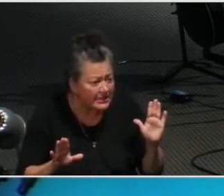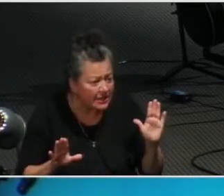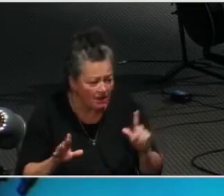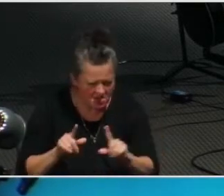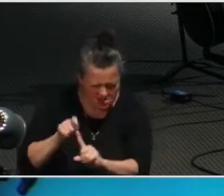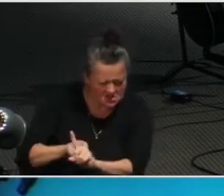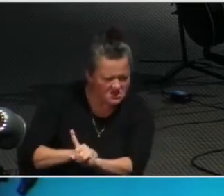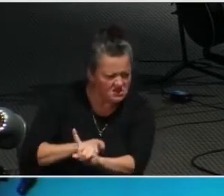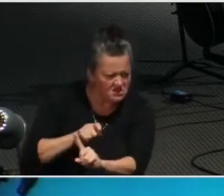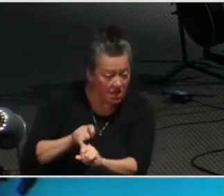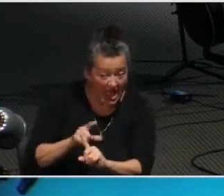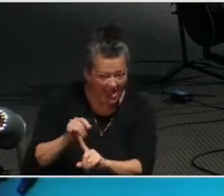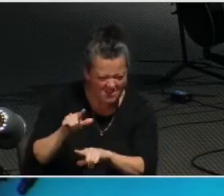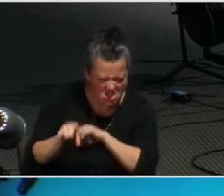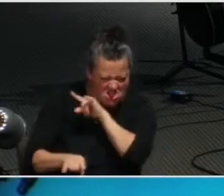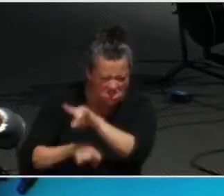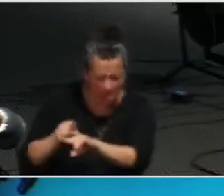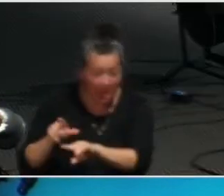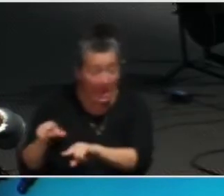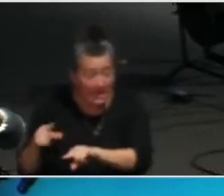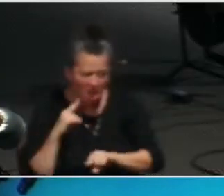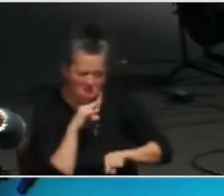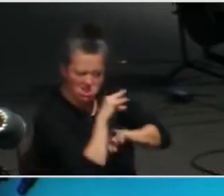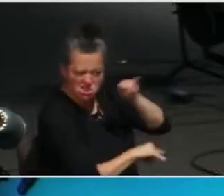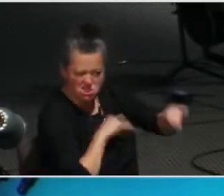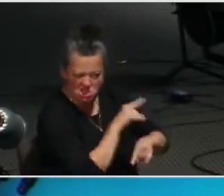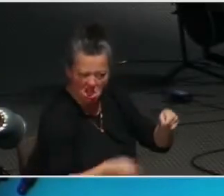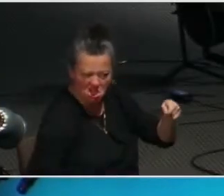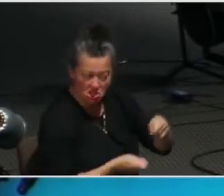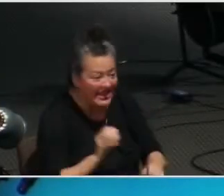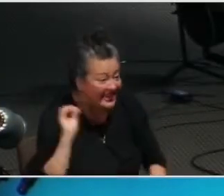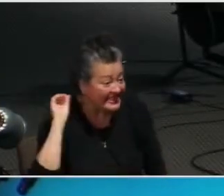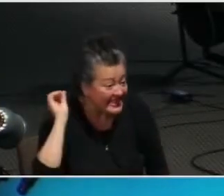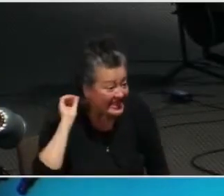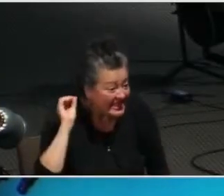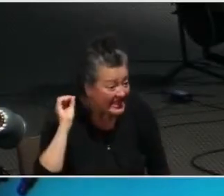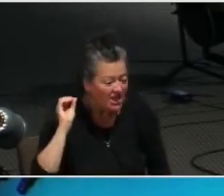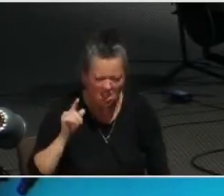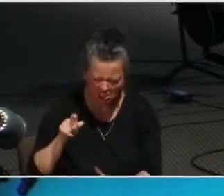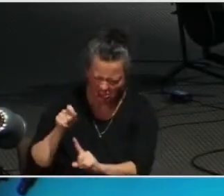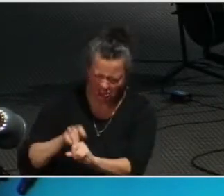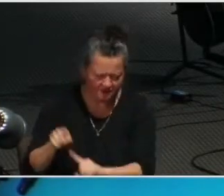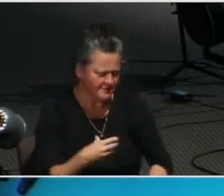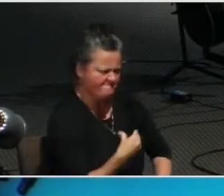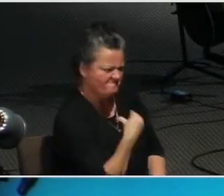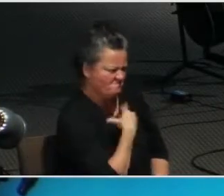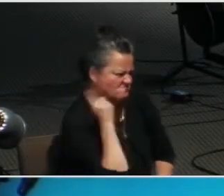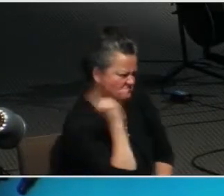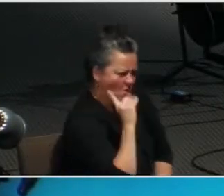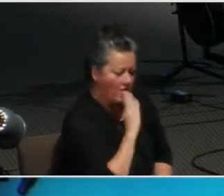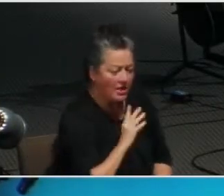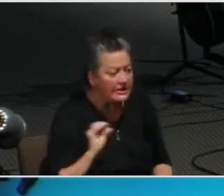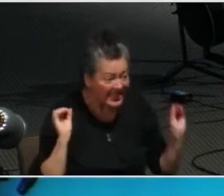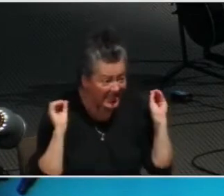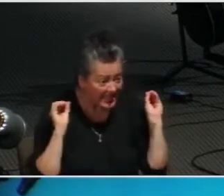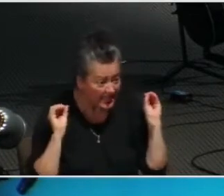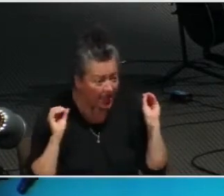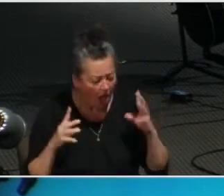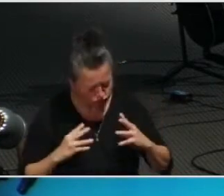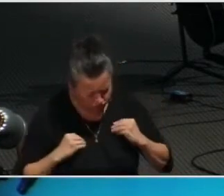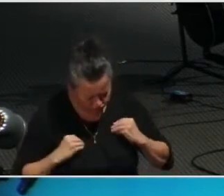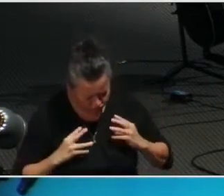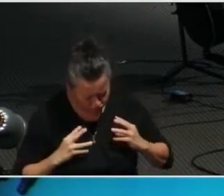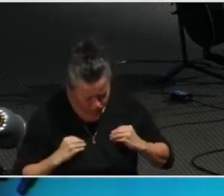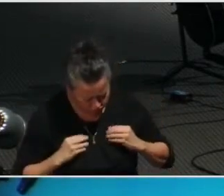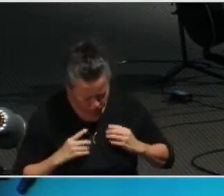he did not revile in return. When he suffered, he did not threaten, but continued entrusting himself to